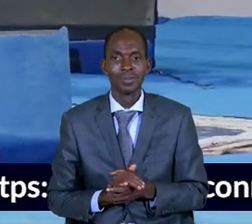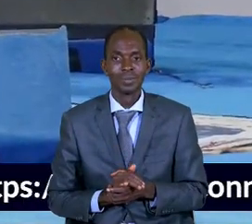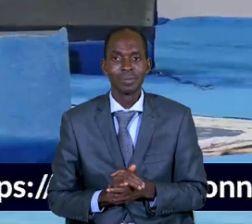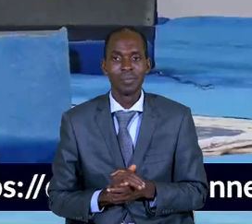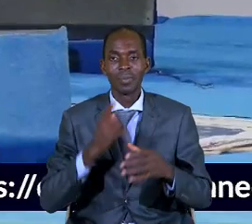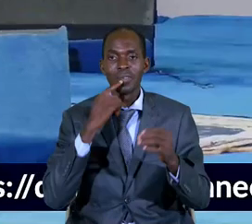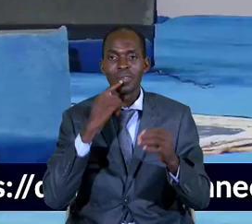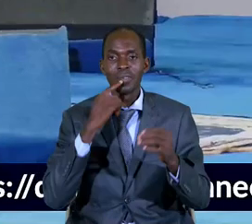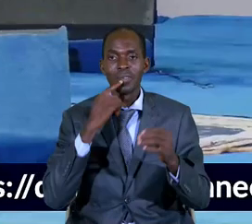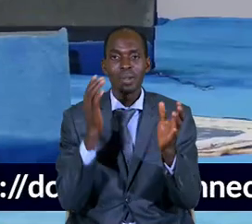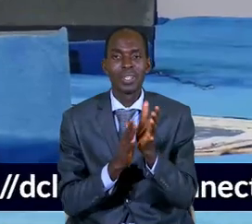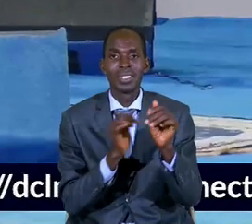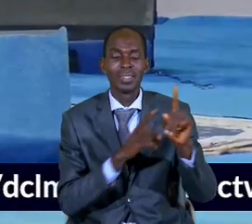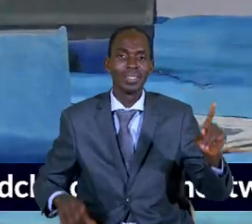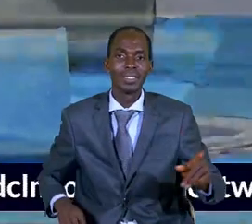Praise the Lord.